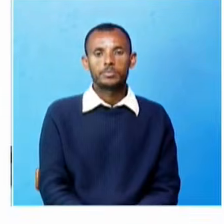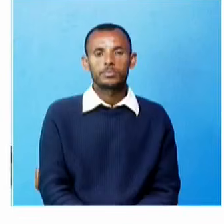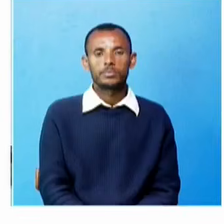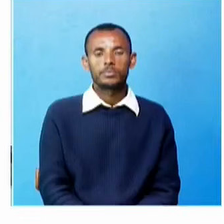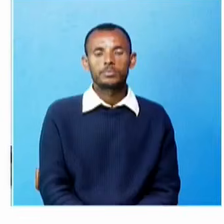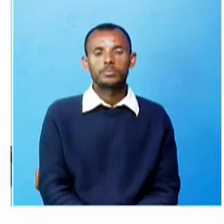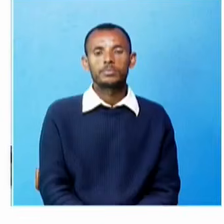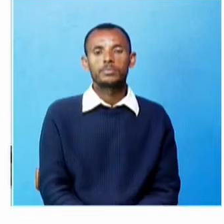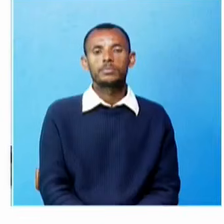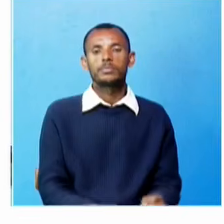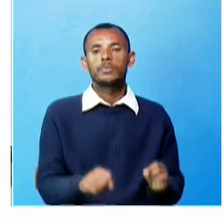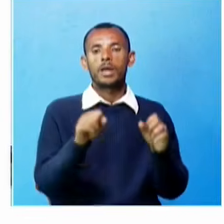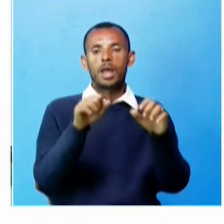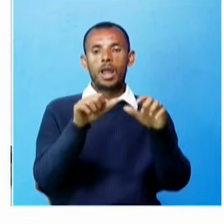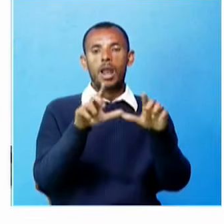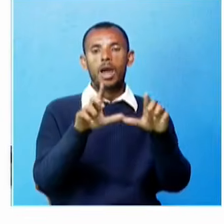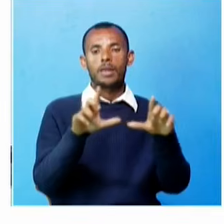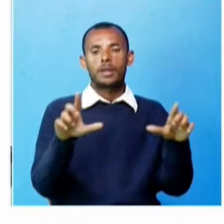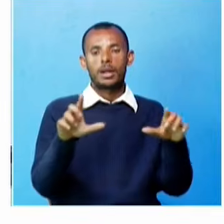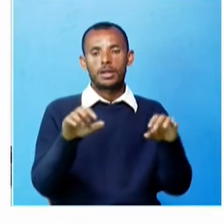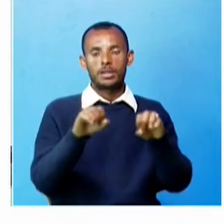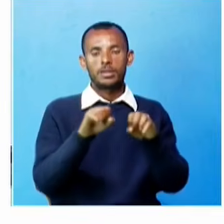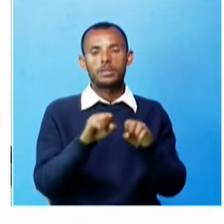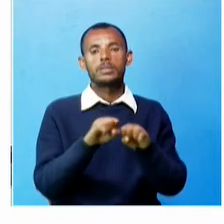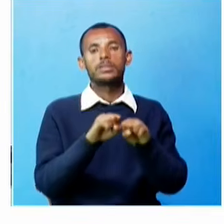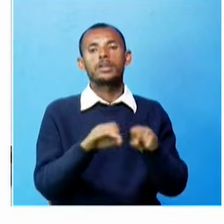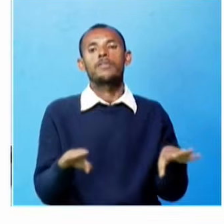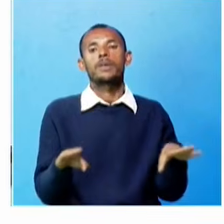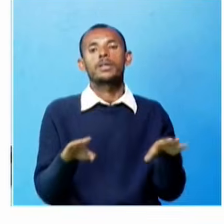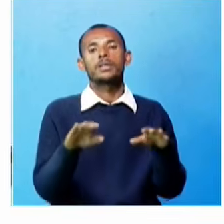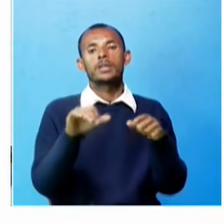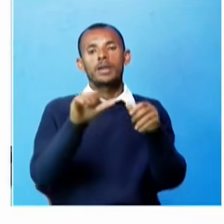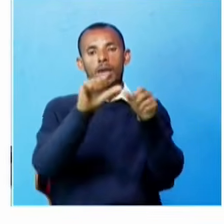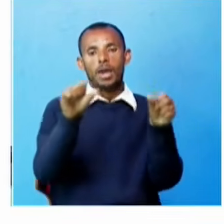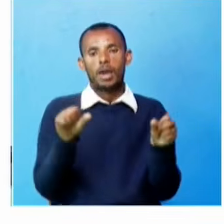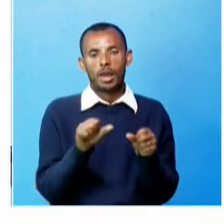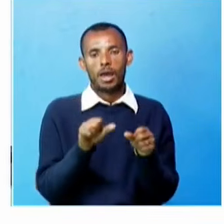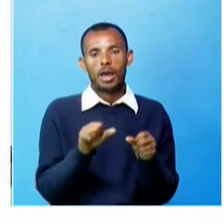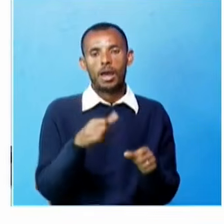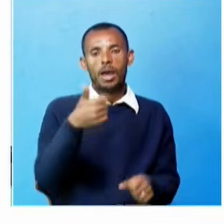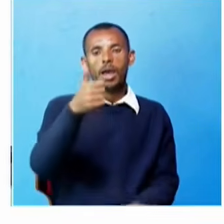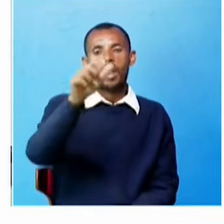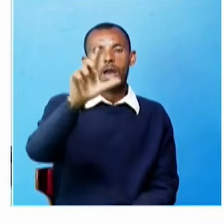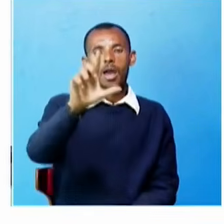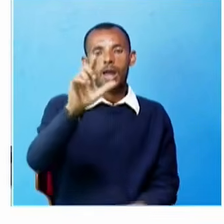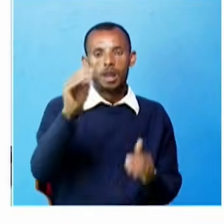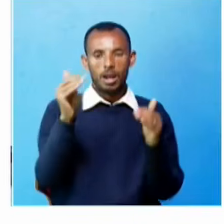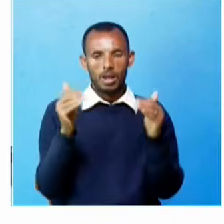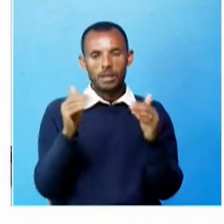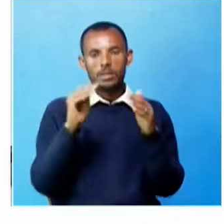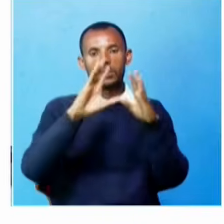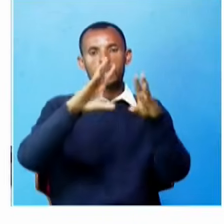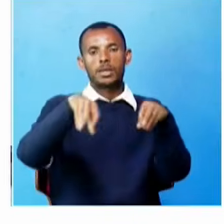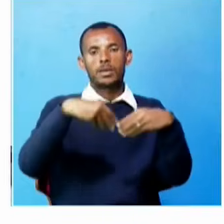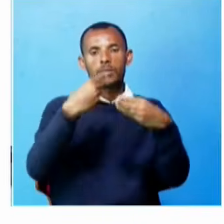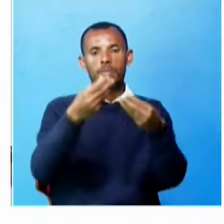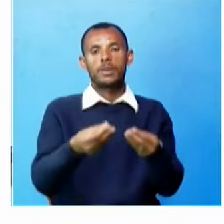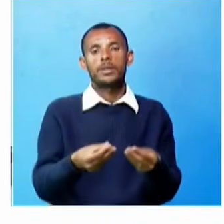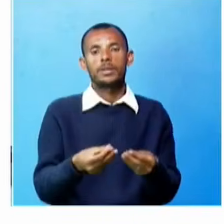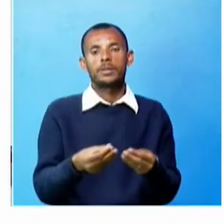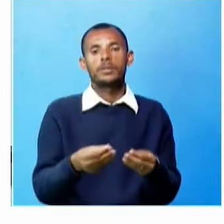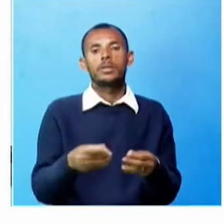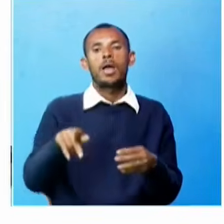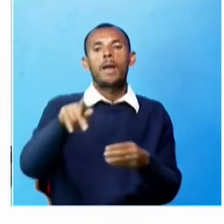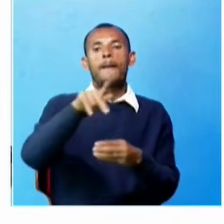the lateral surface area denoted by AL is given by the